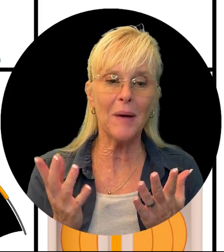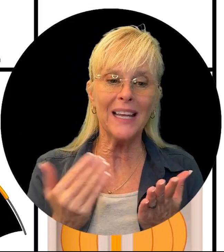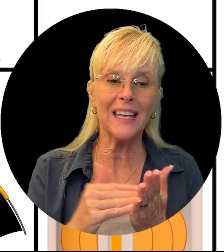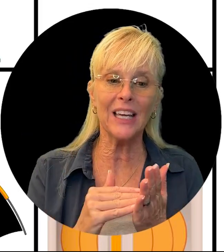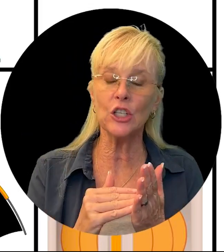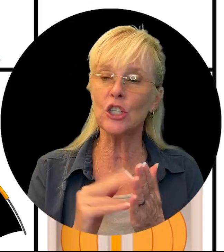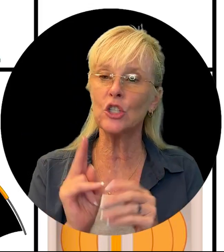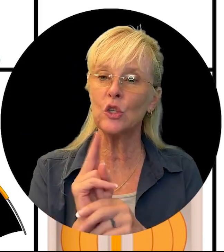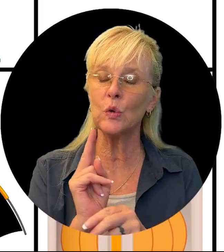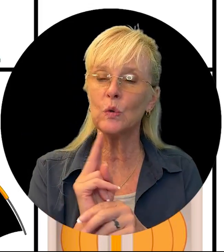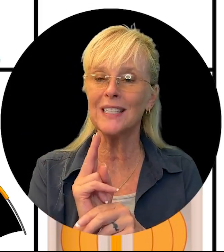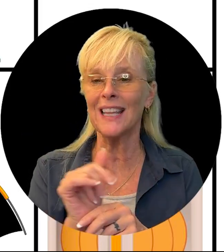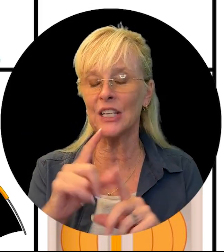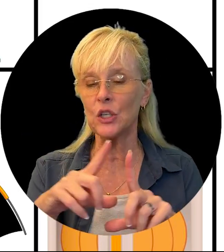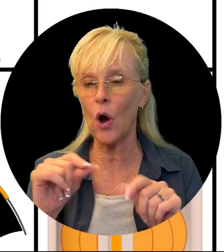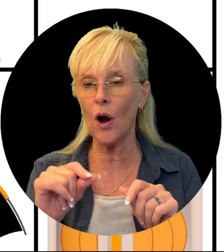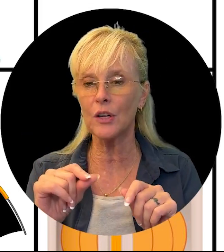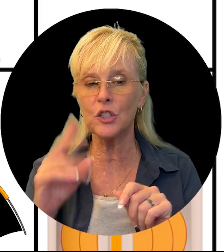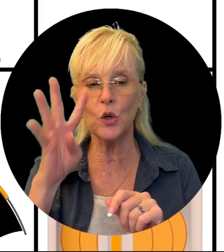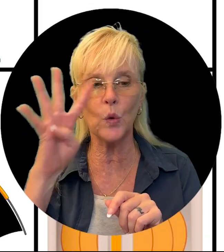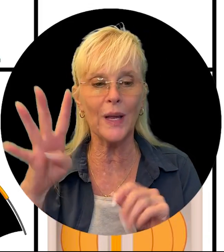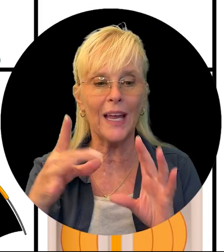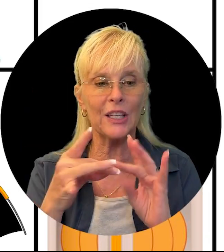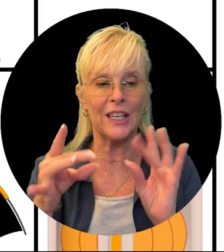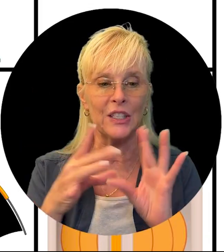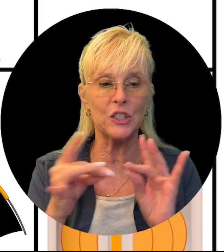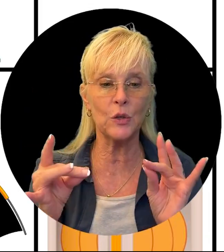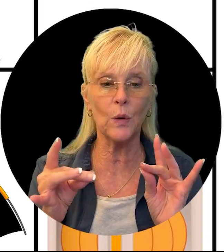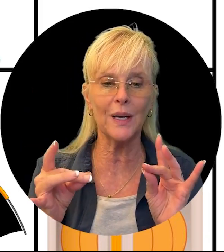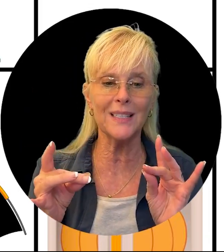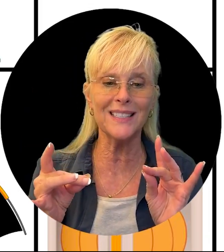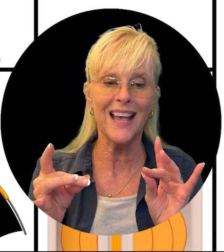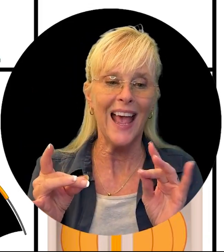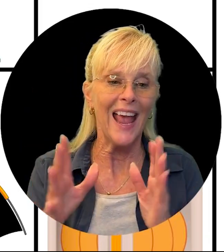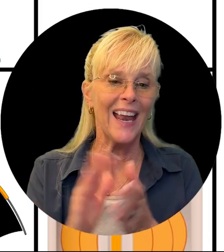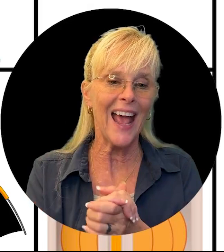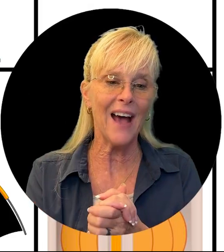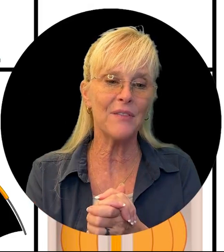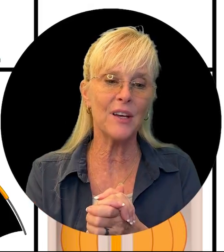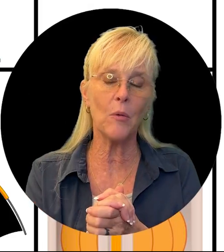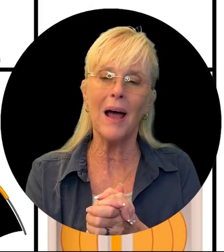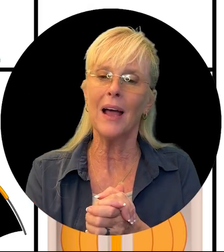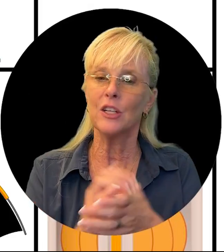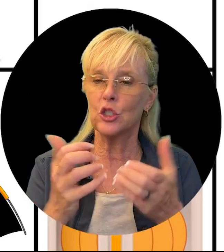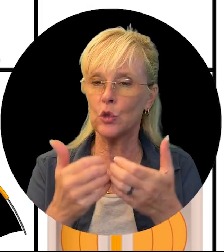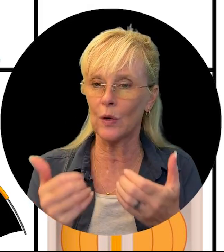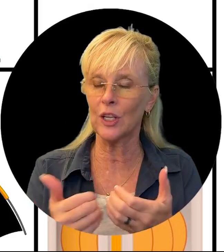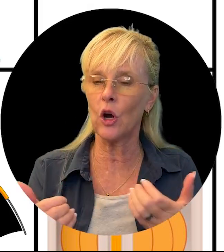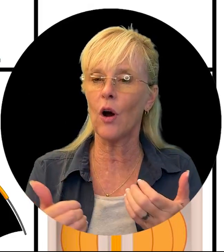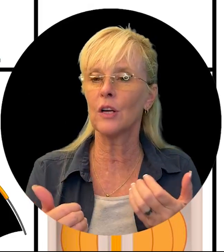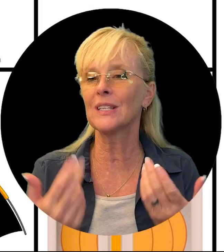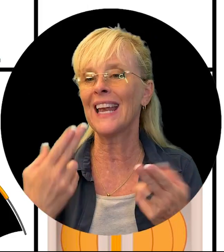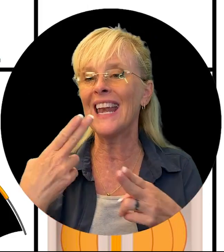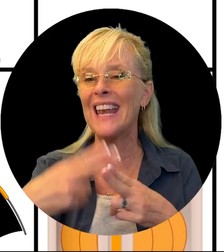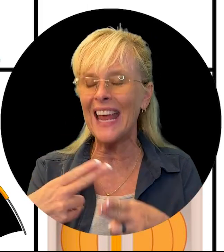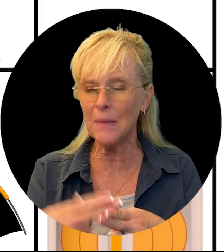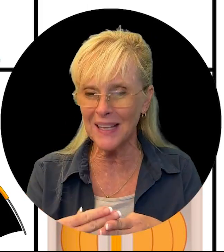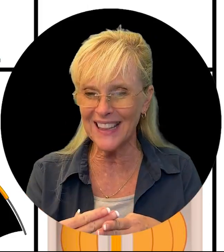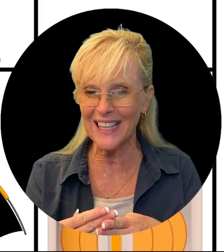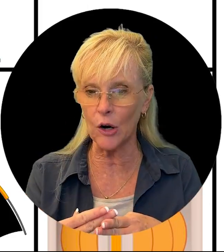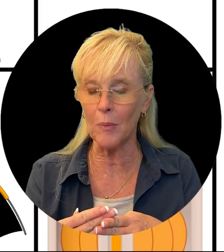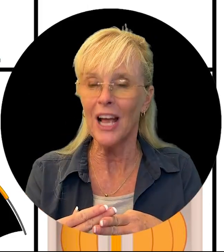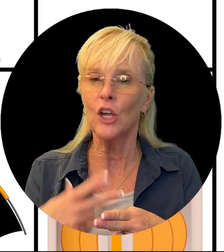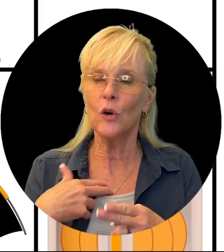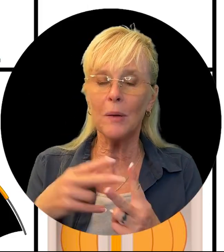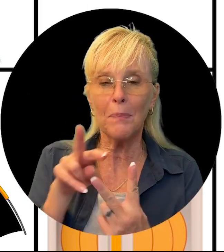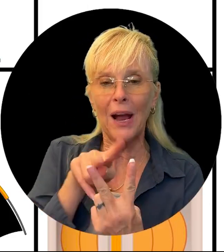them, again, just use these cards to create these stories and have them sort the cards, naming